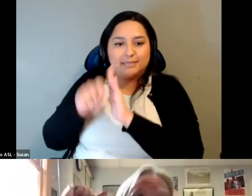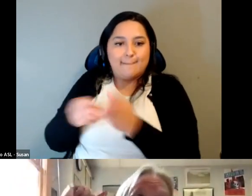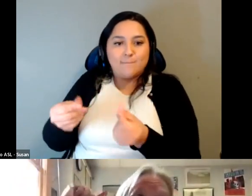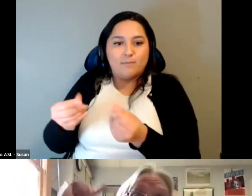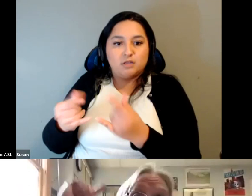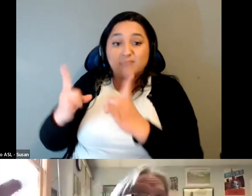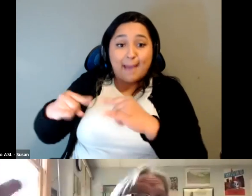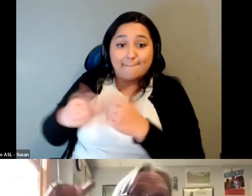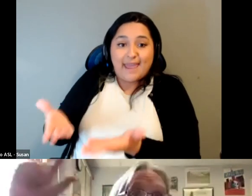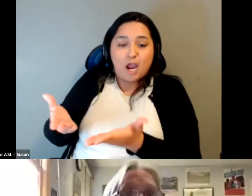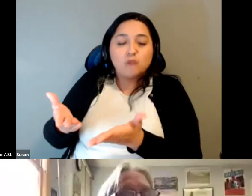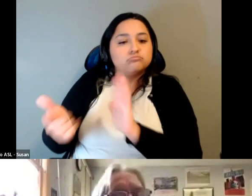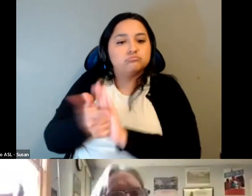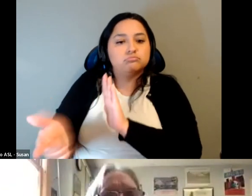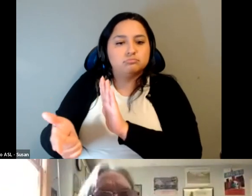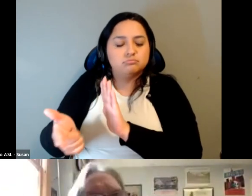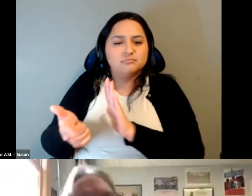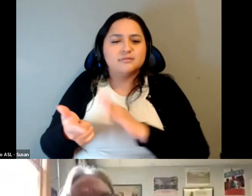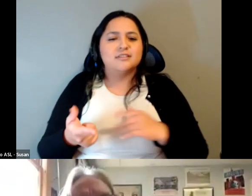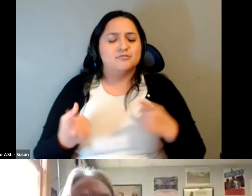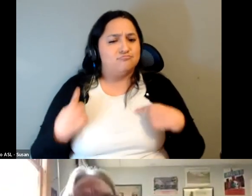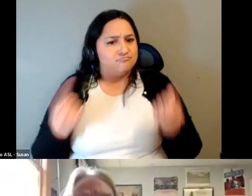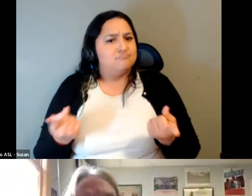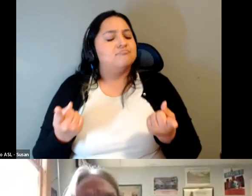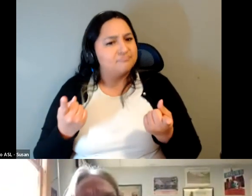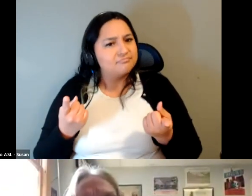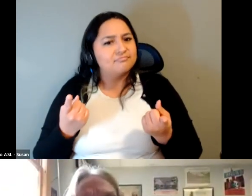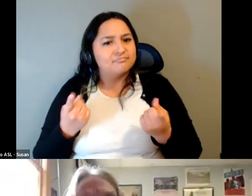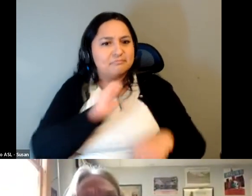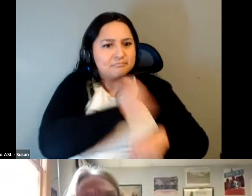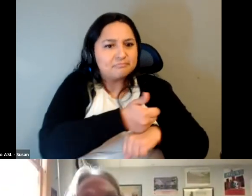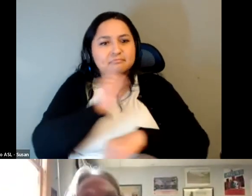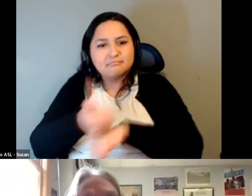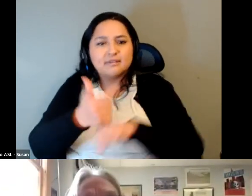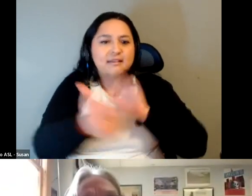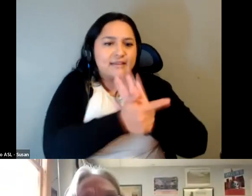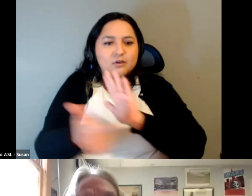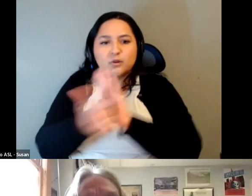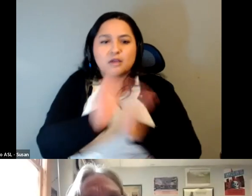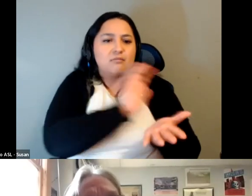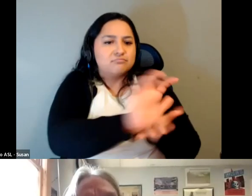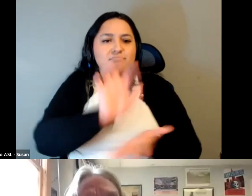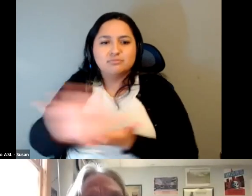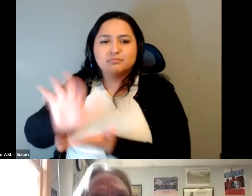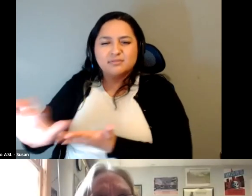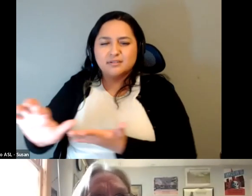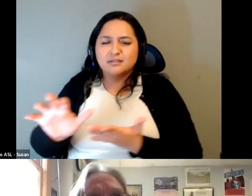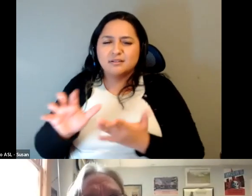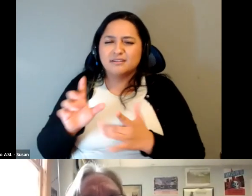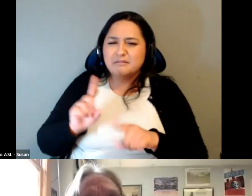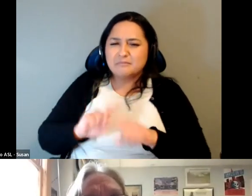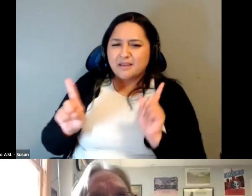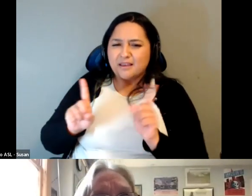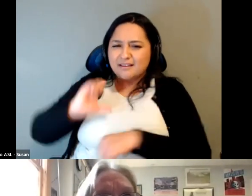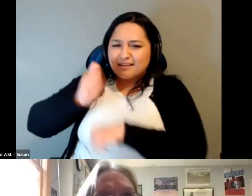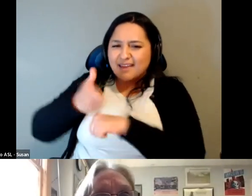to master that process, but somehow we can't build a freaking place for people to live. And we use low-income housing tax